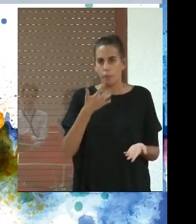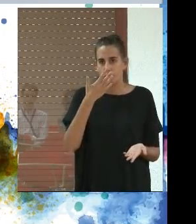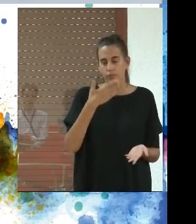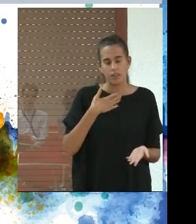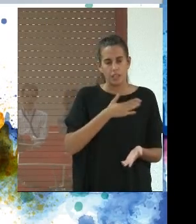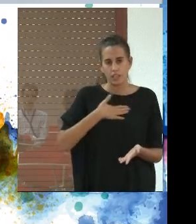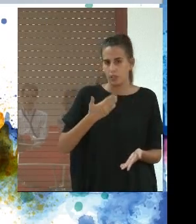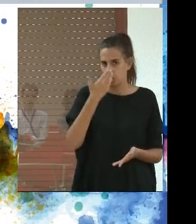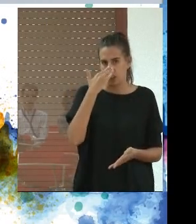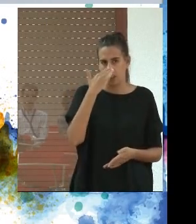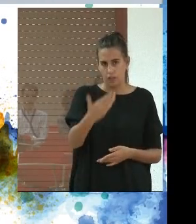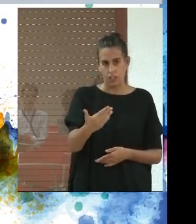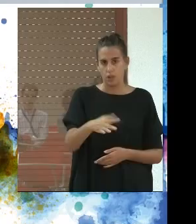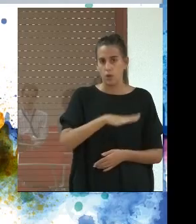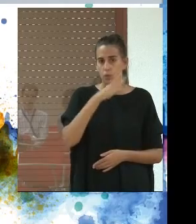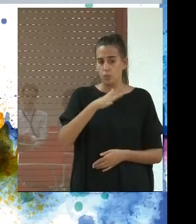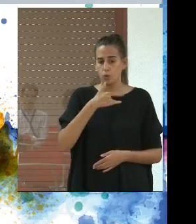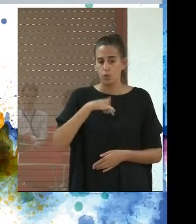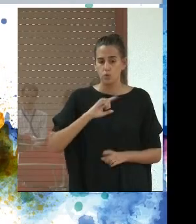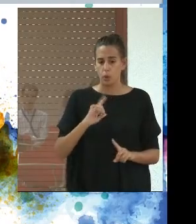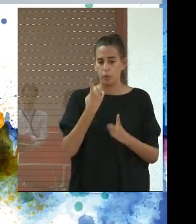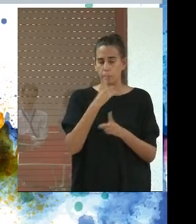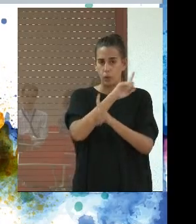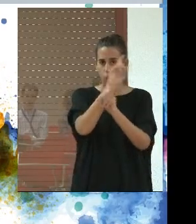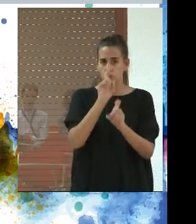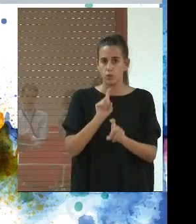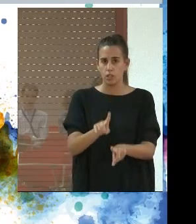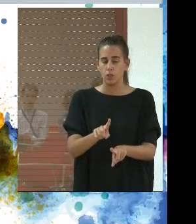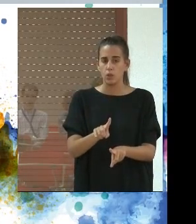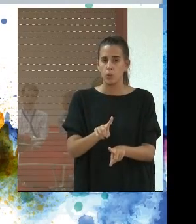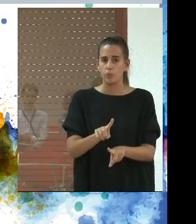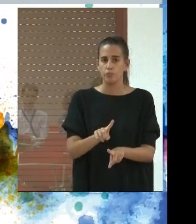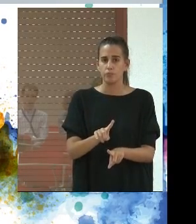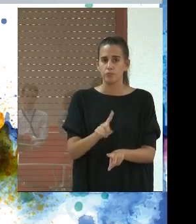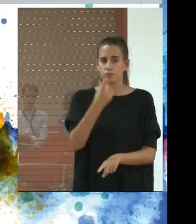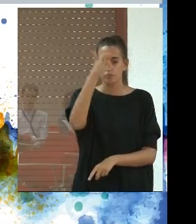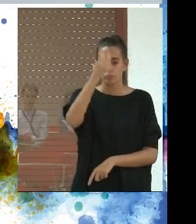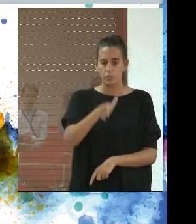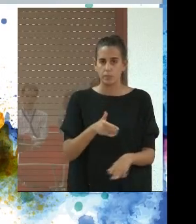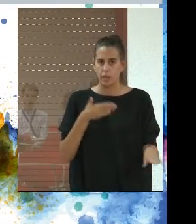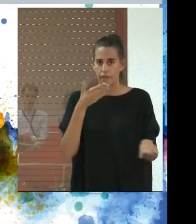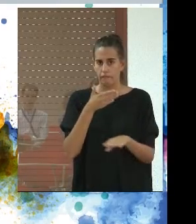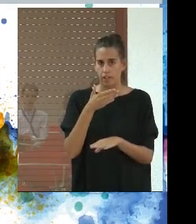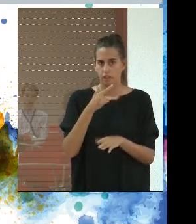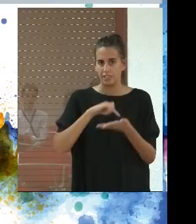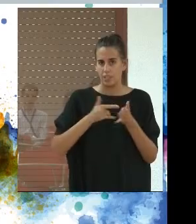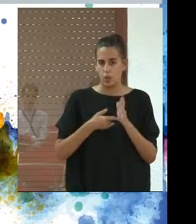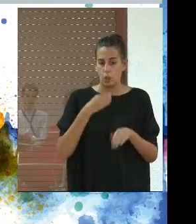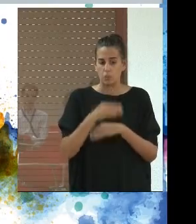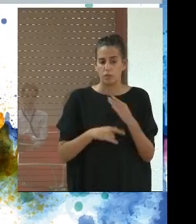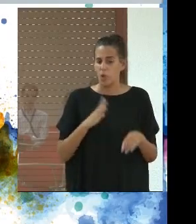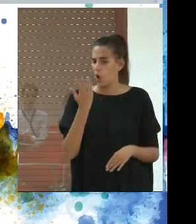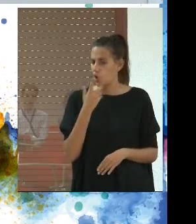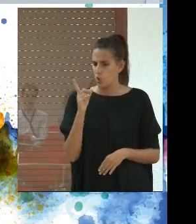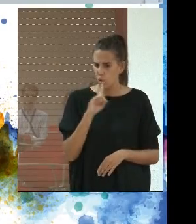to whether if this system works good or not. But to be honest, these questionnaires,